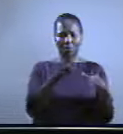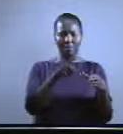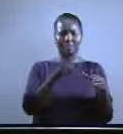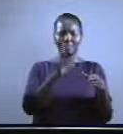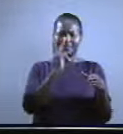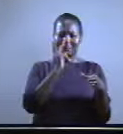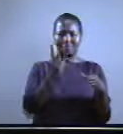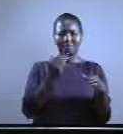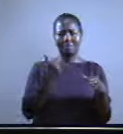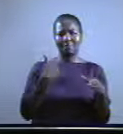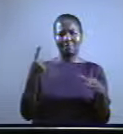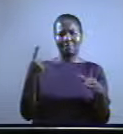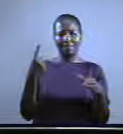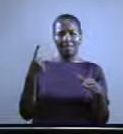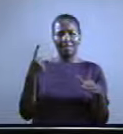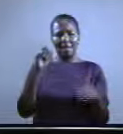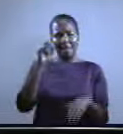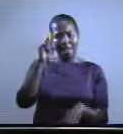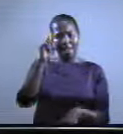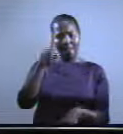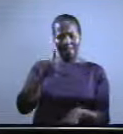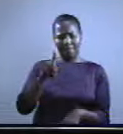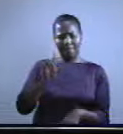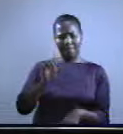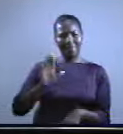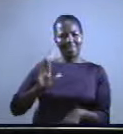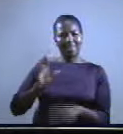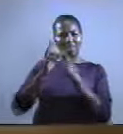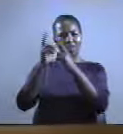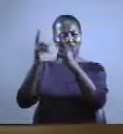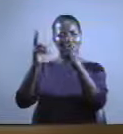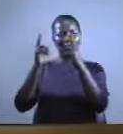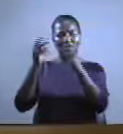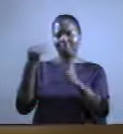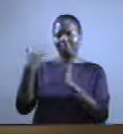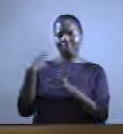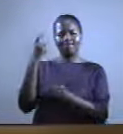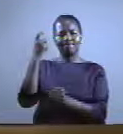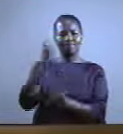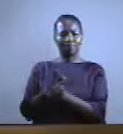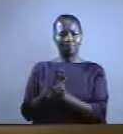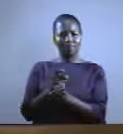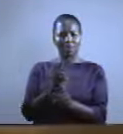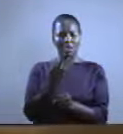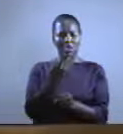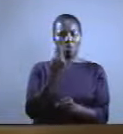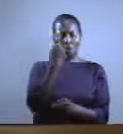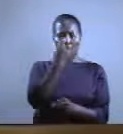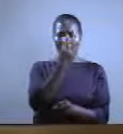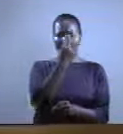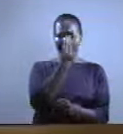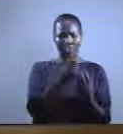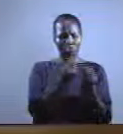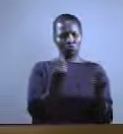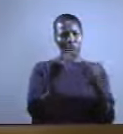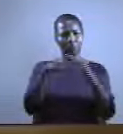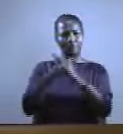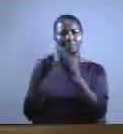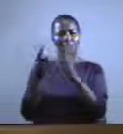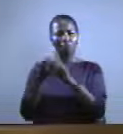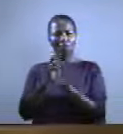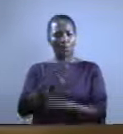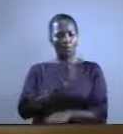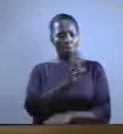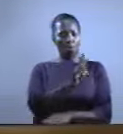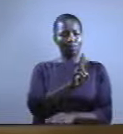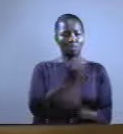conduct of the Nelson Mandela Metropolitan University after it denied admission to 3 blind matriculants from Mtata's School